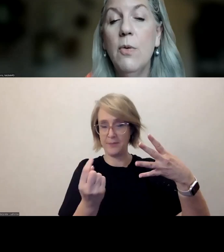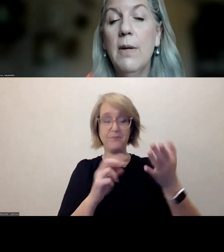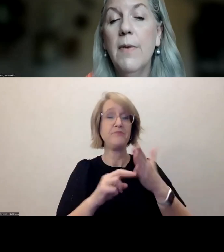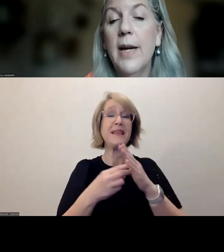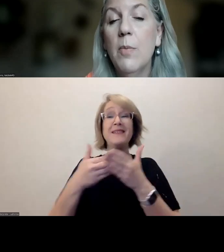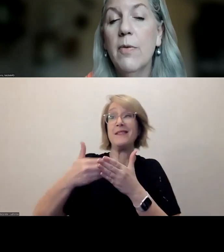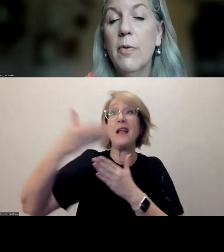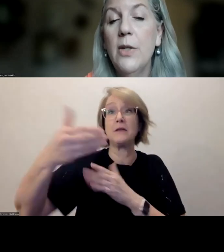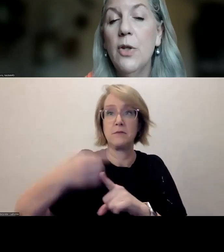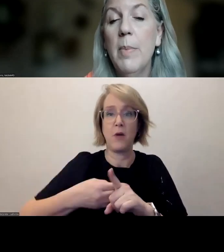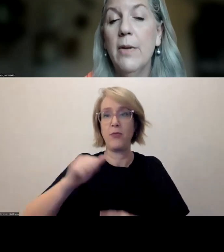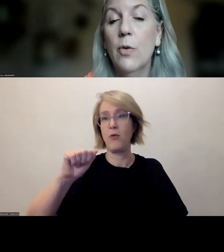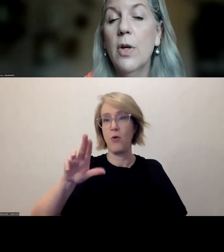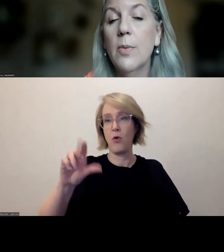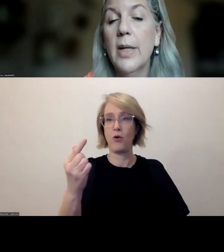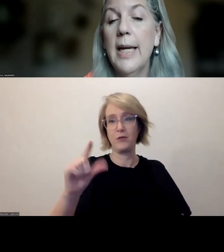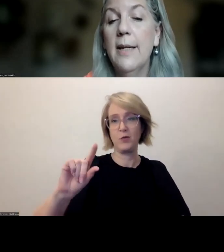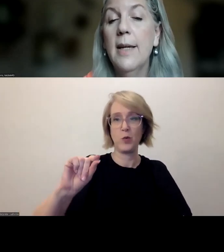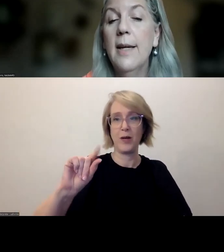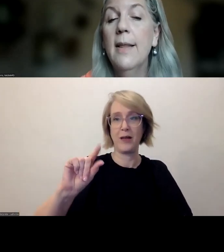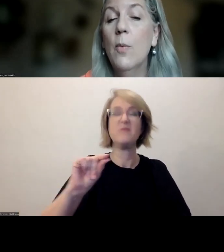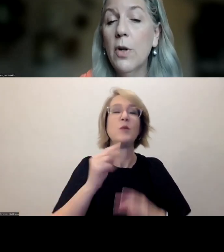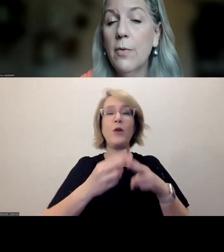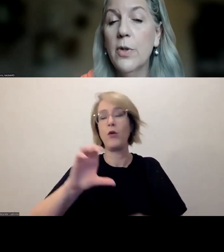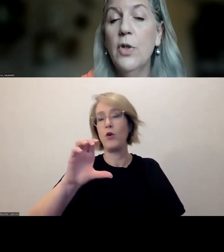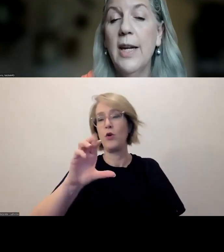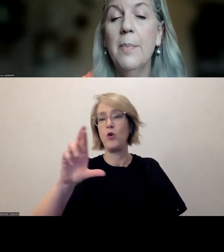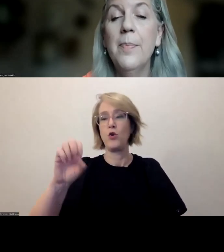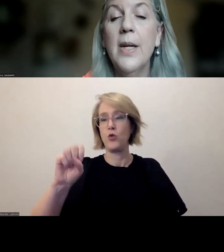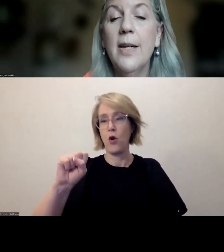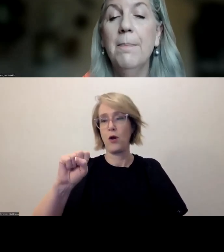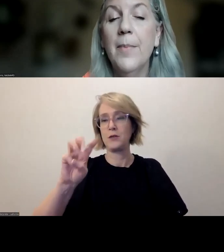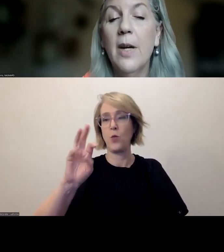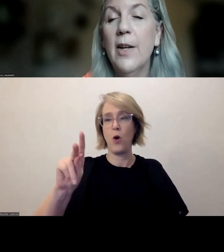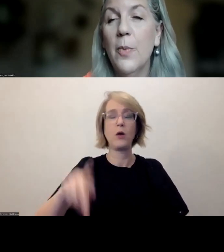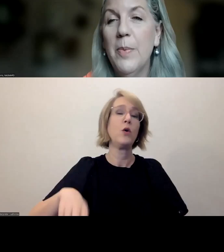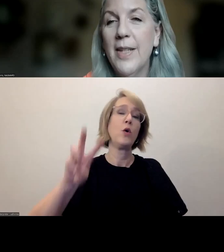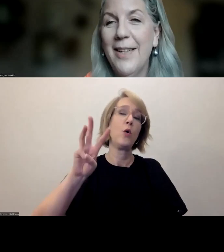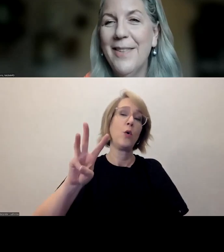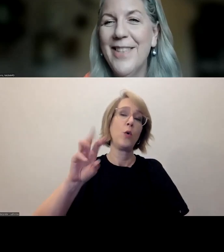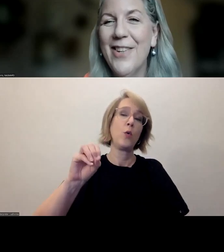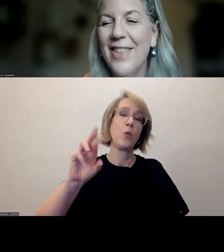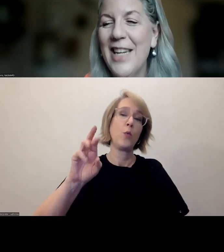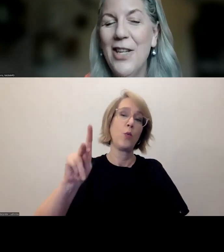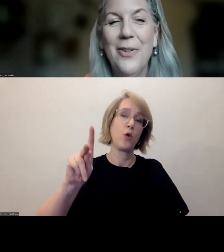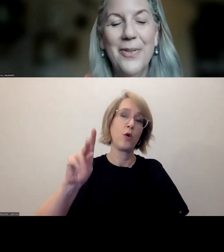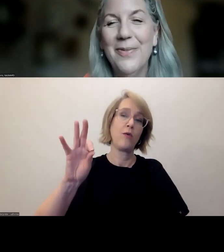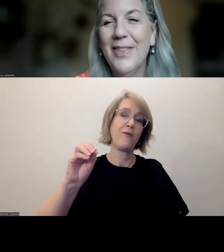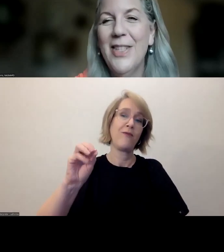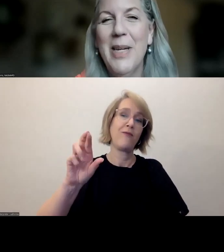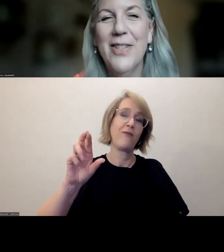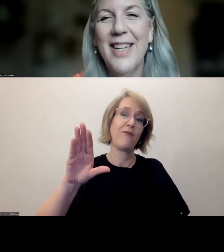20th, and you can find more information about the crosswalk and the workforce jam on their website. So thank